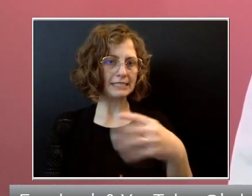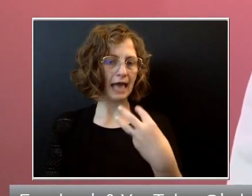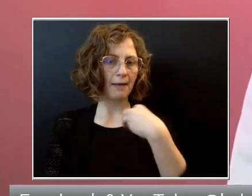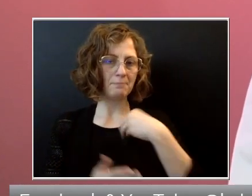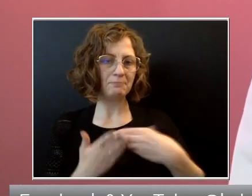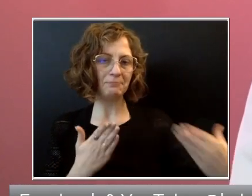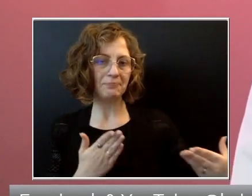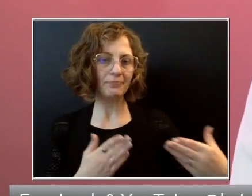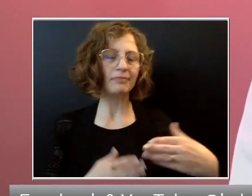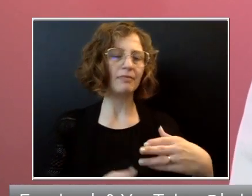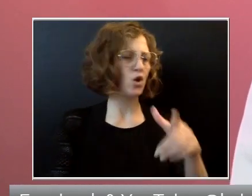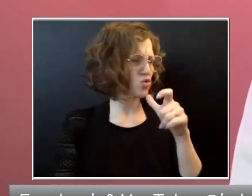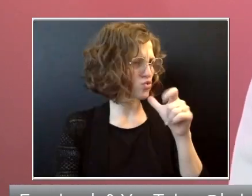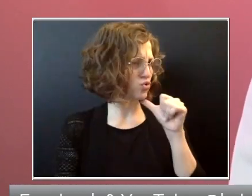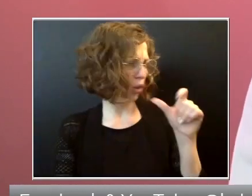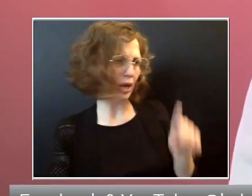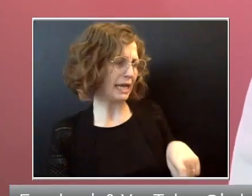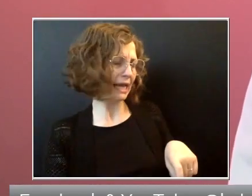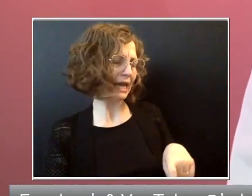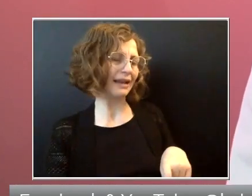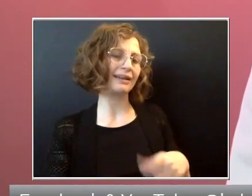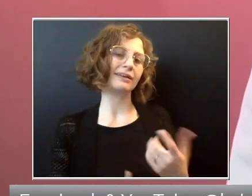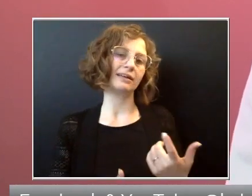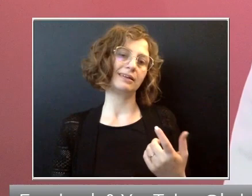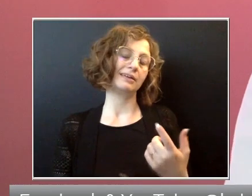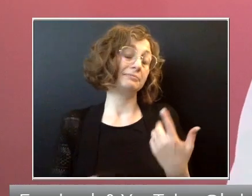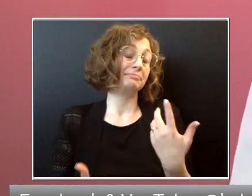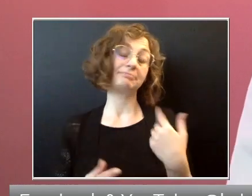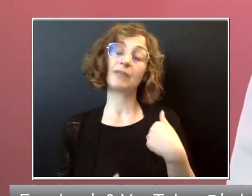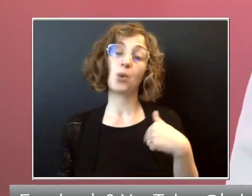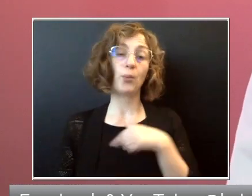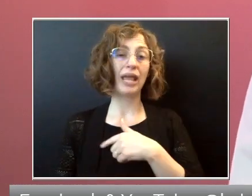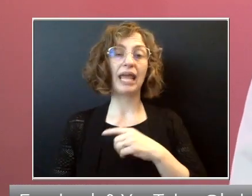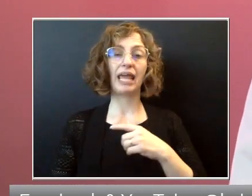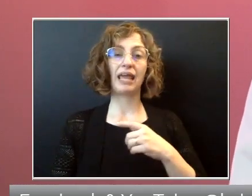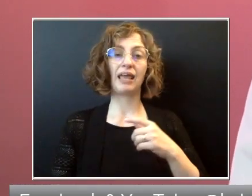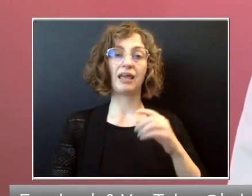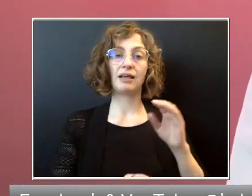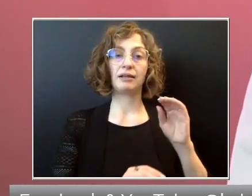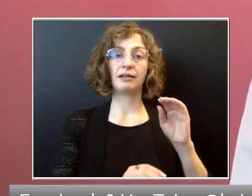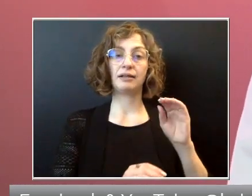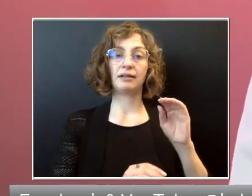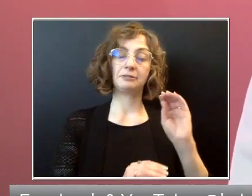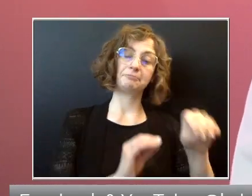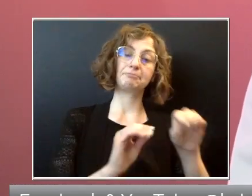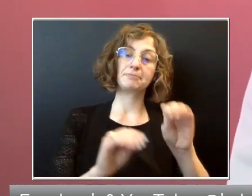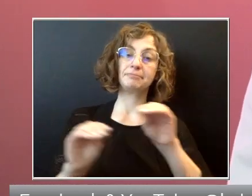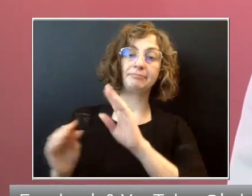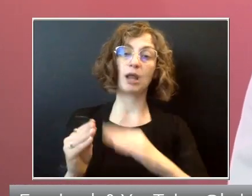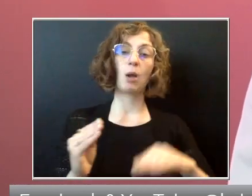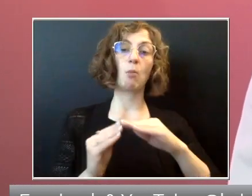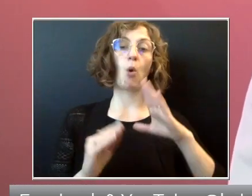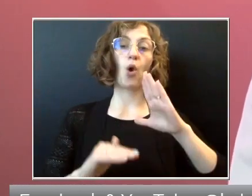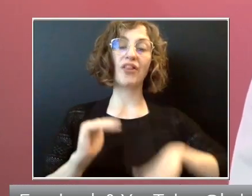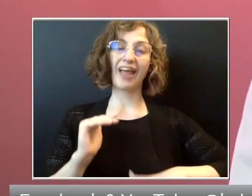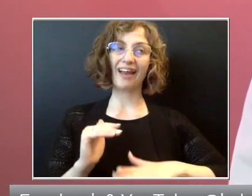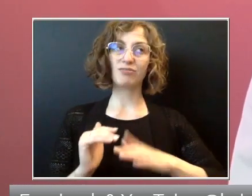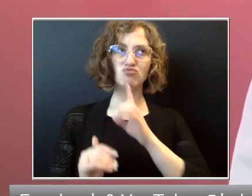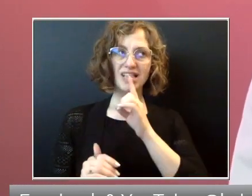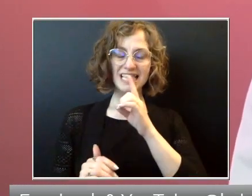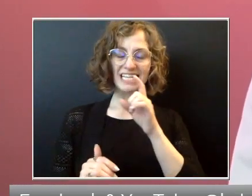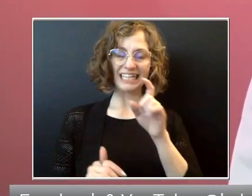don't. We put in more defibrillators than end up being necessary. But there are also patients I have